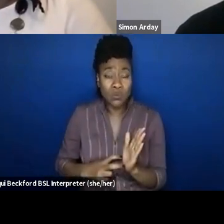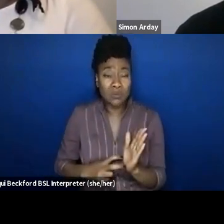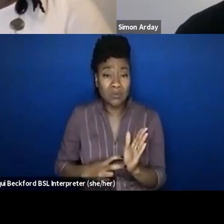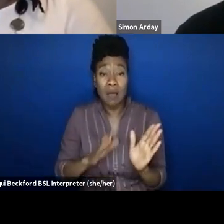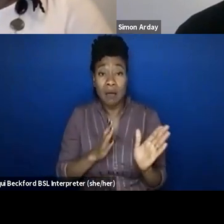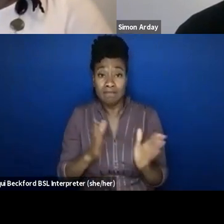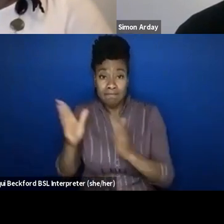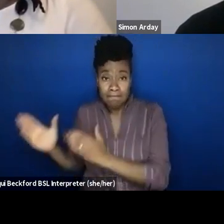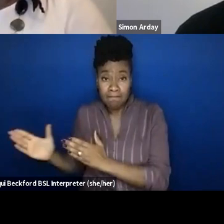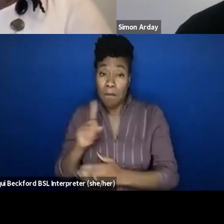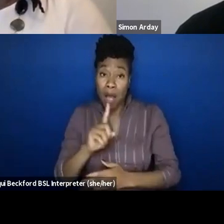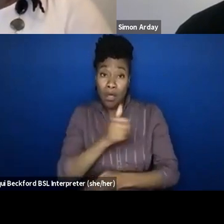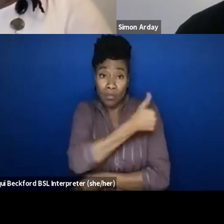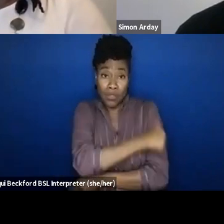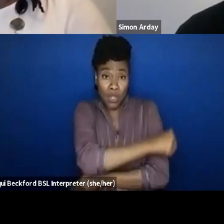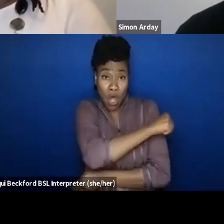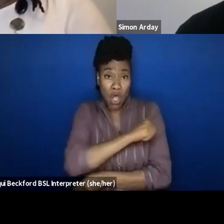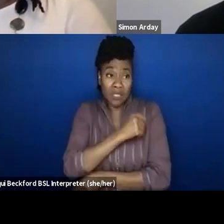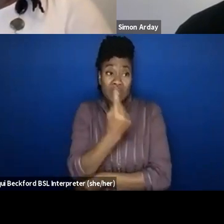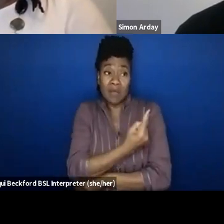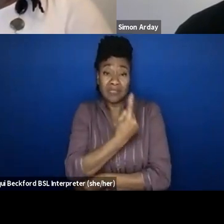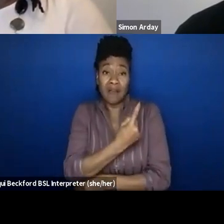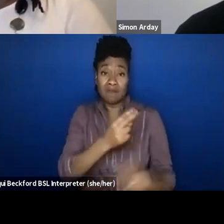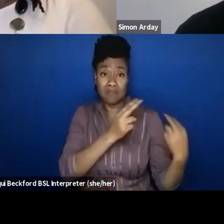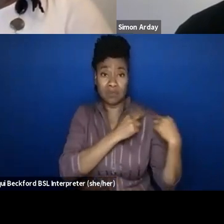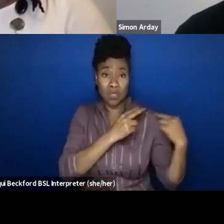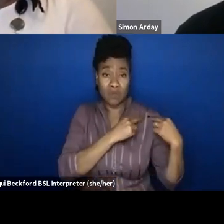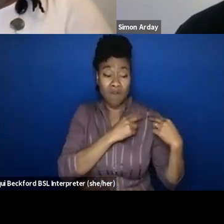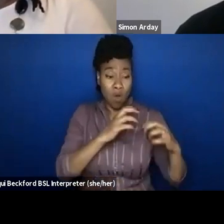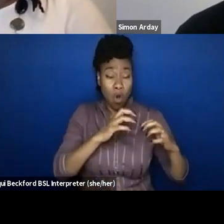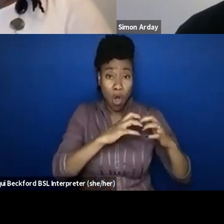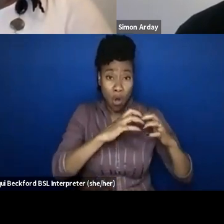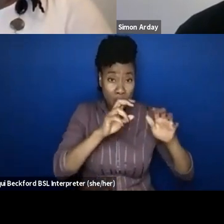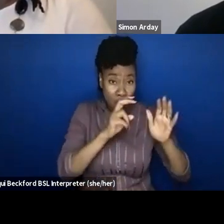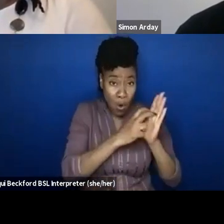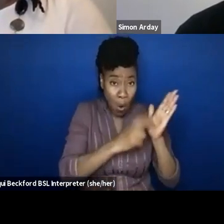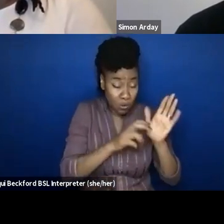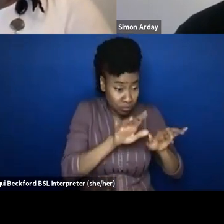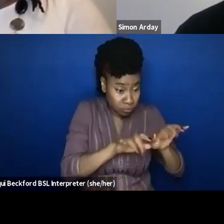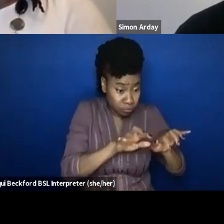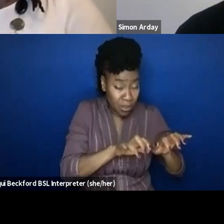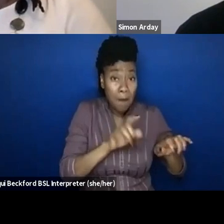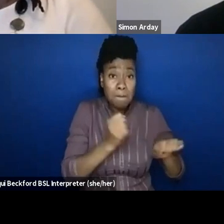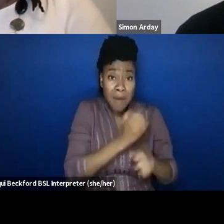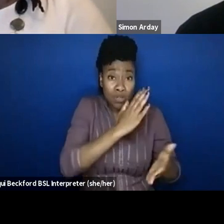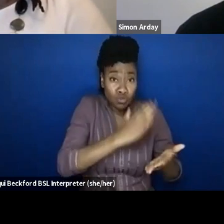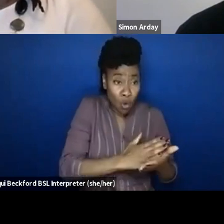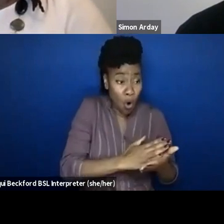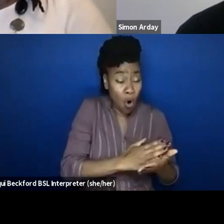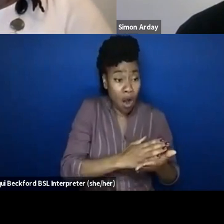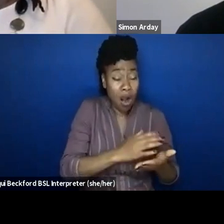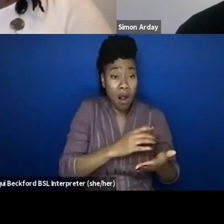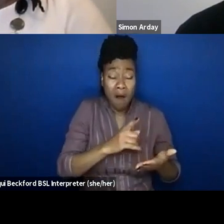who document notes need to make sure that they're corroborating their notes genuinely by getting to know the